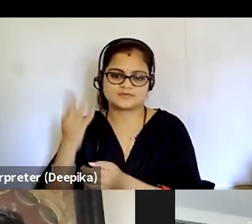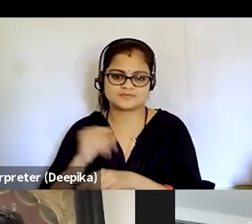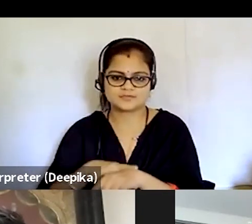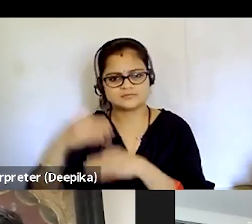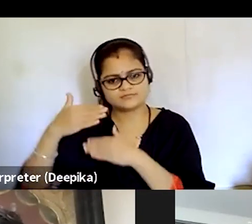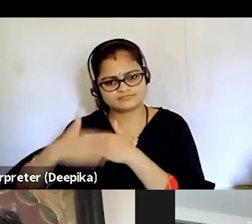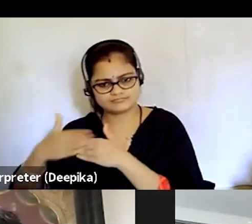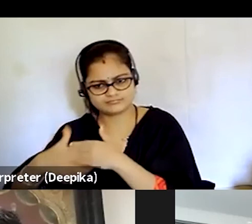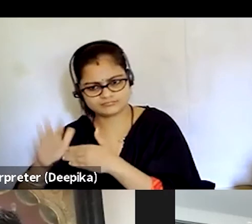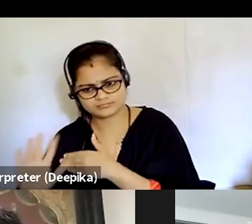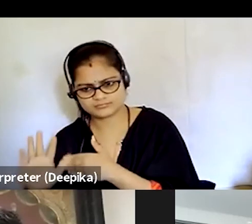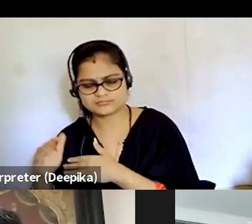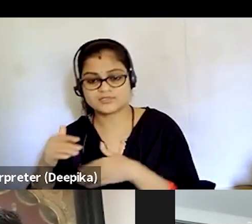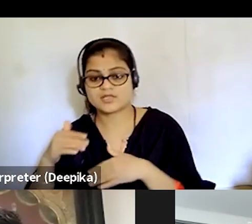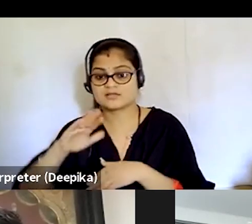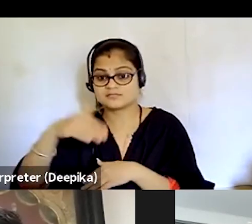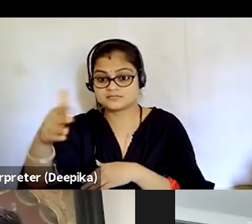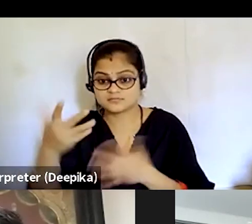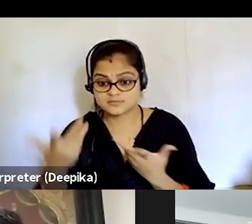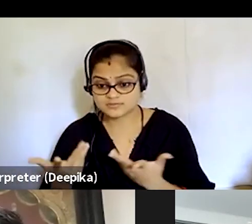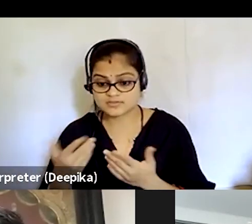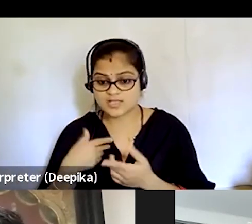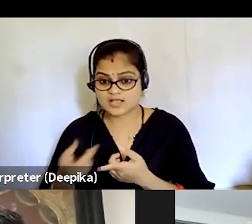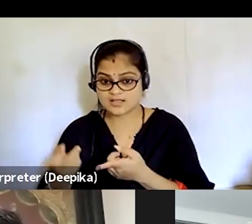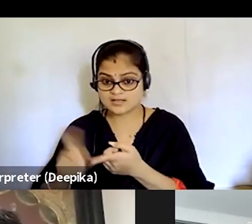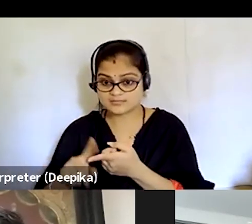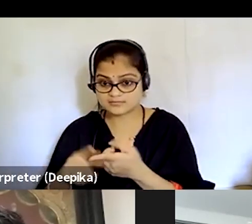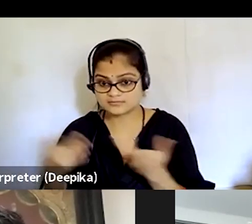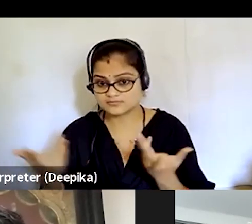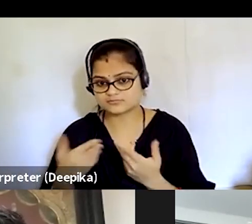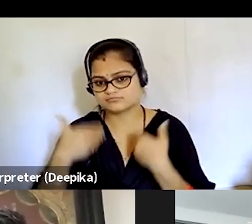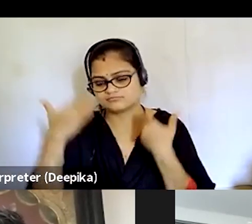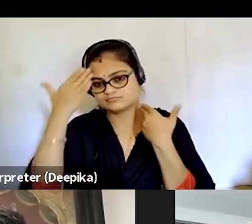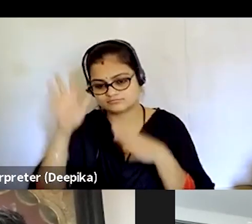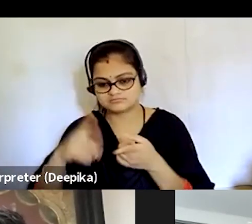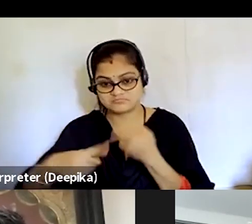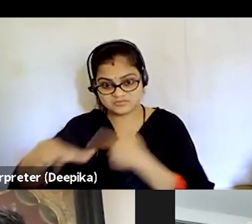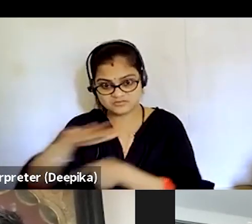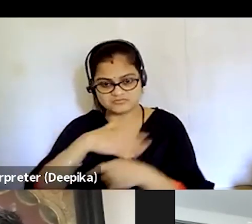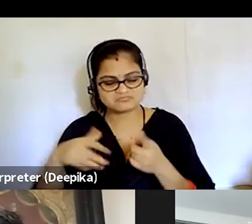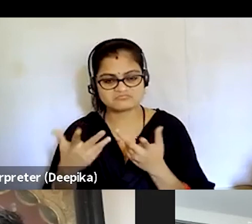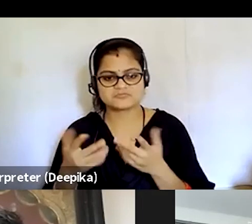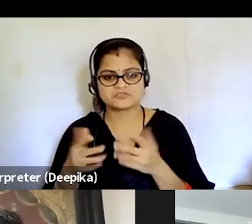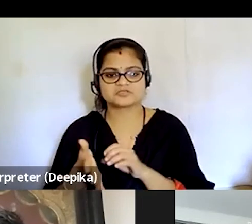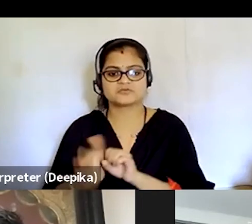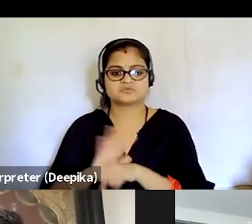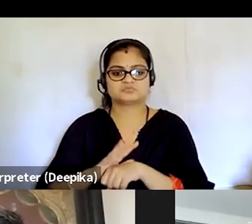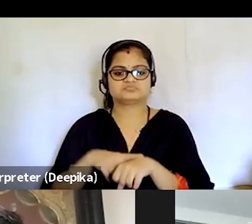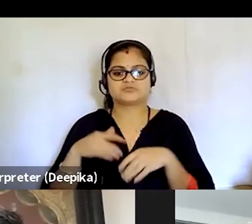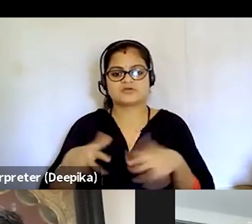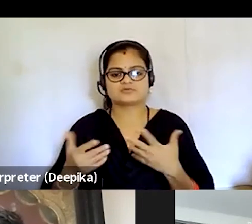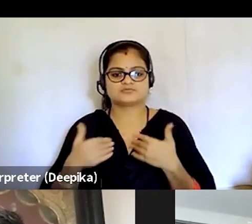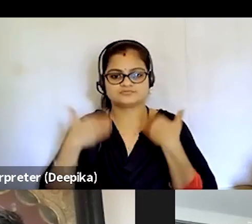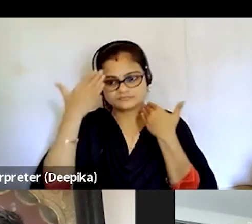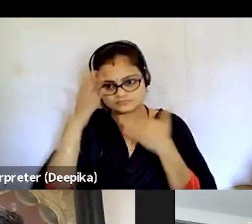continue. But again, you don't know what's going to happen with this situation, the pandemic. And crowds are going